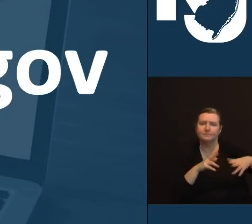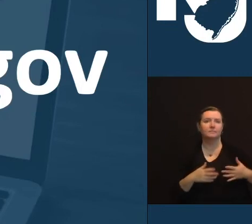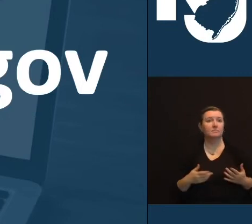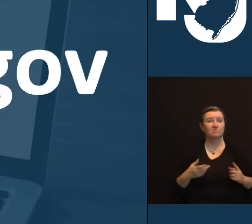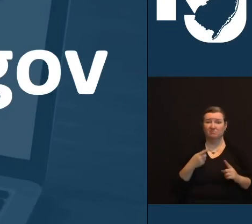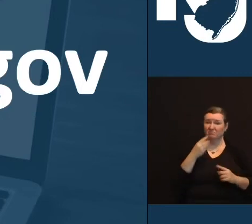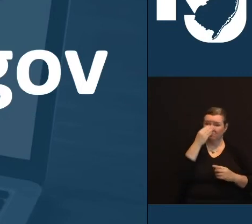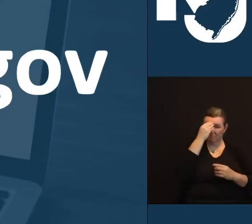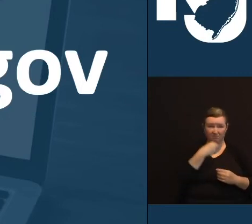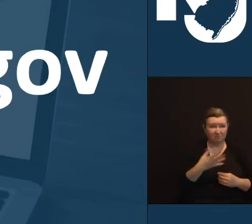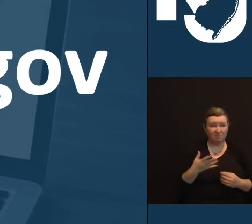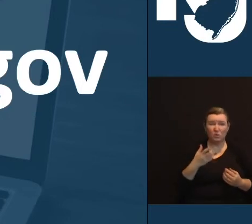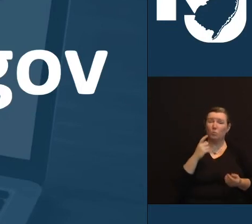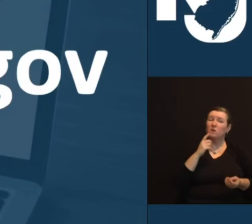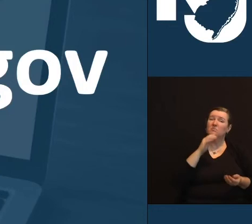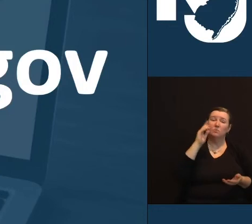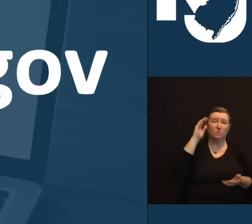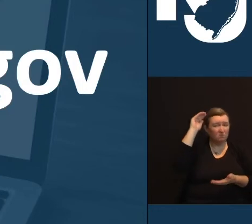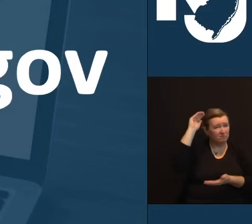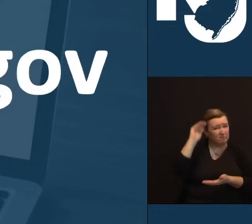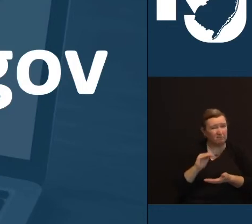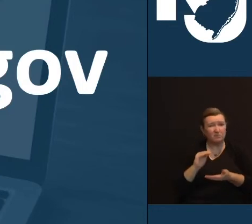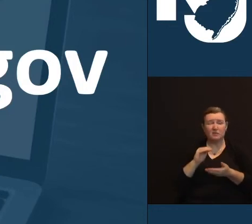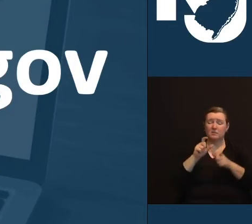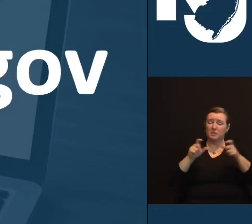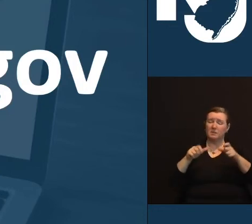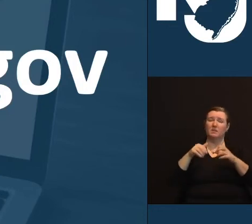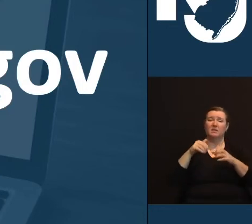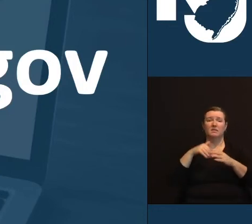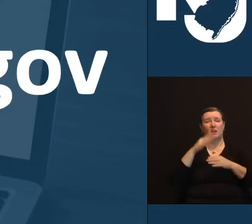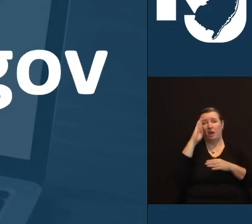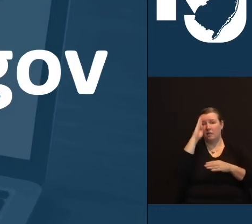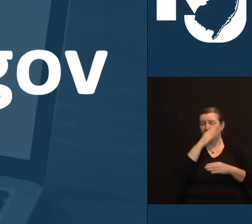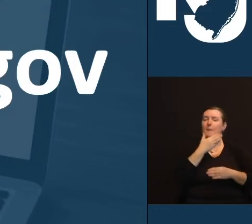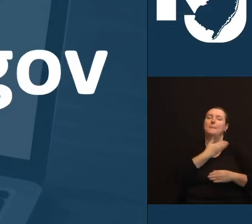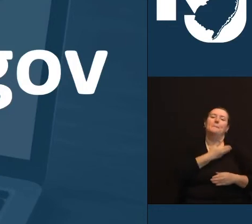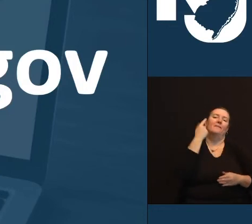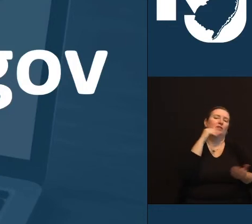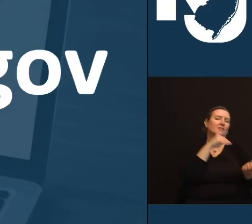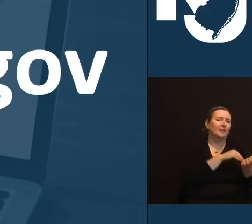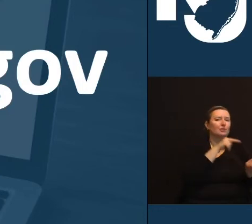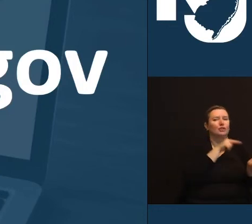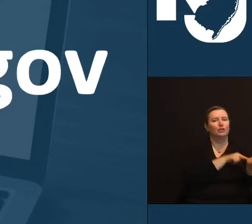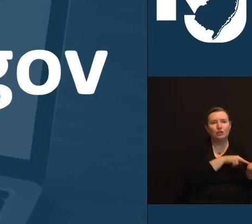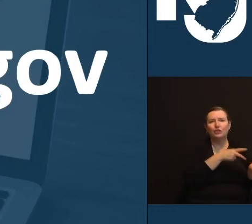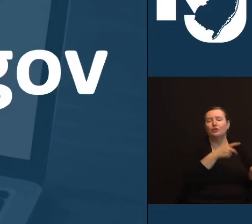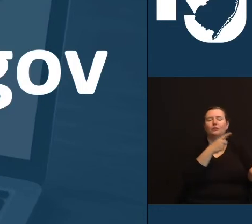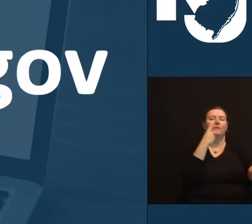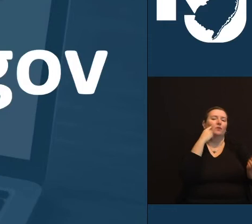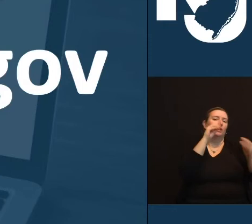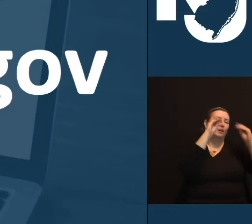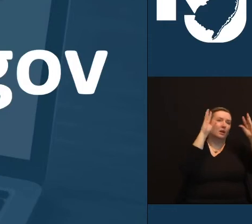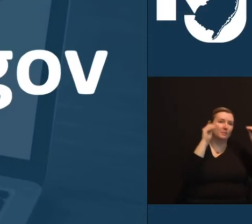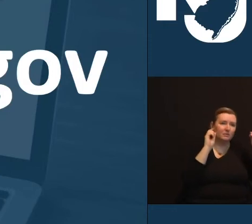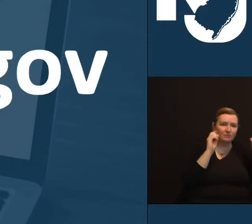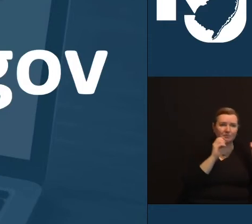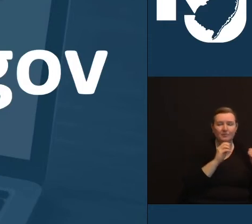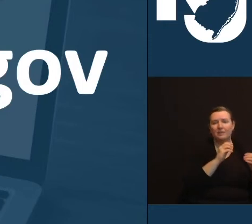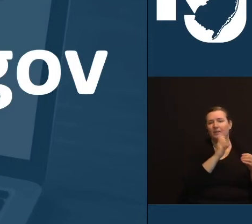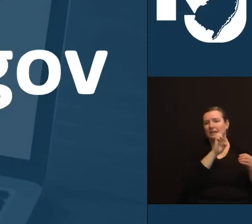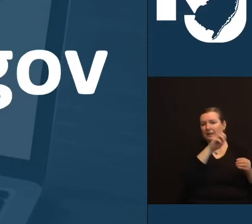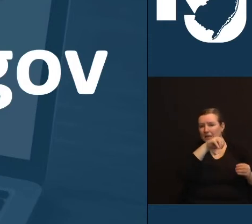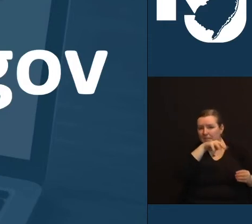in the hospital, the less stress and strain on our doctors and nurses, on our EMTs and other medical professionals, and the lesser